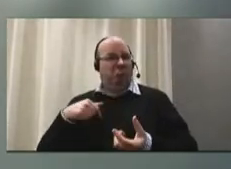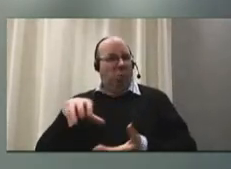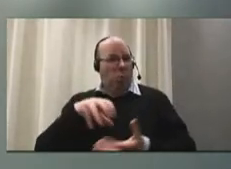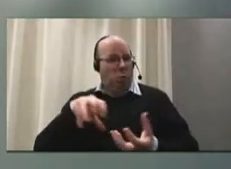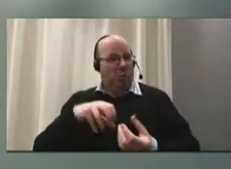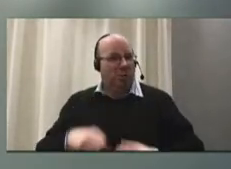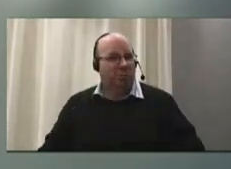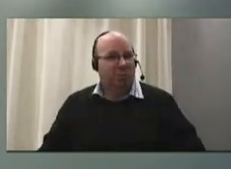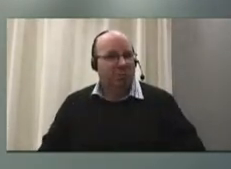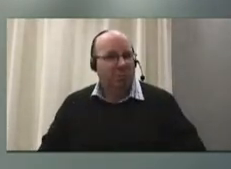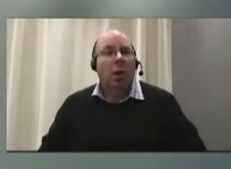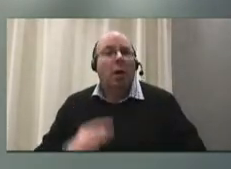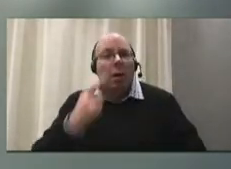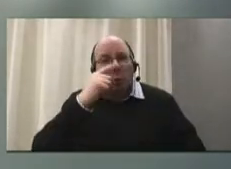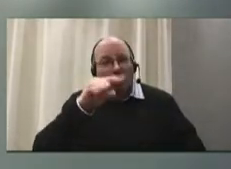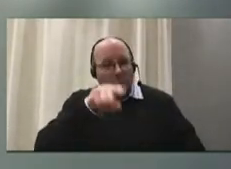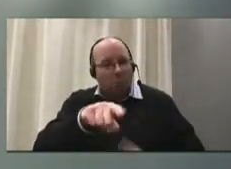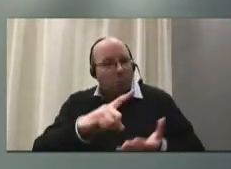where